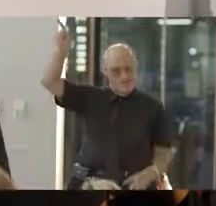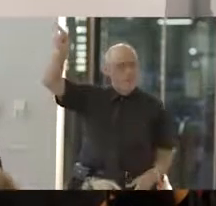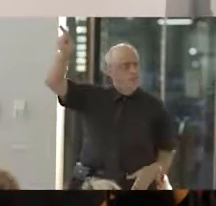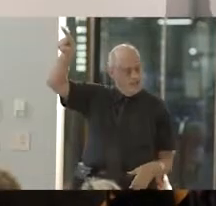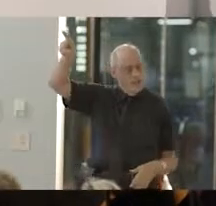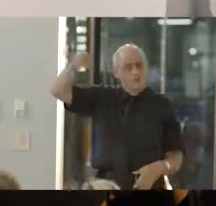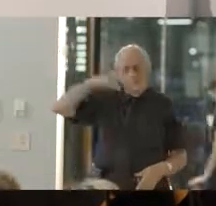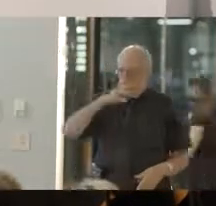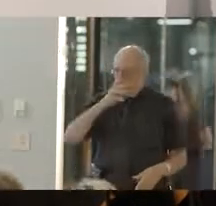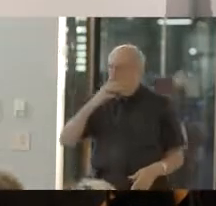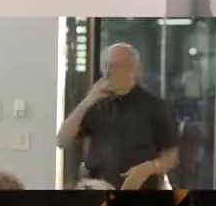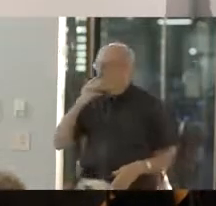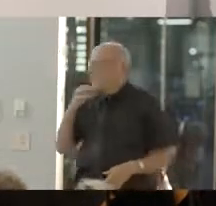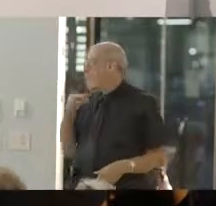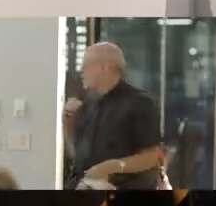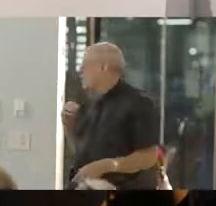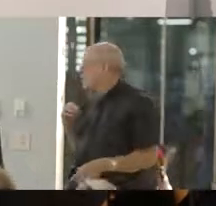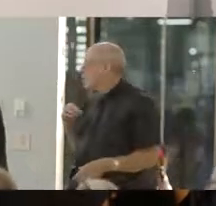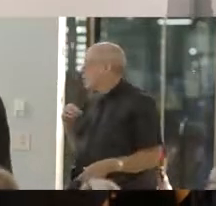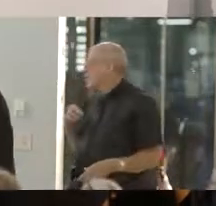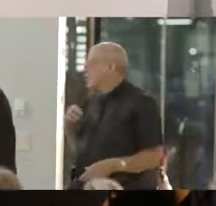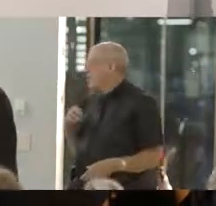The more you know. So,